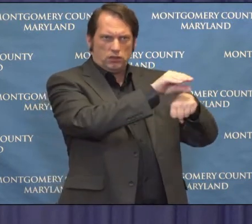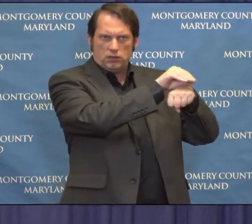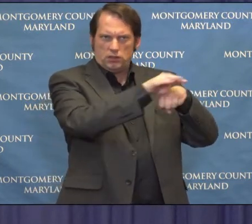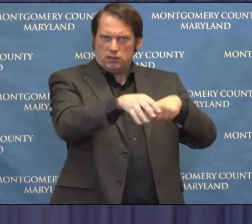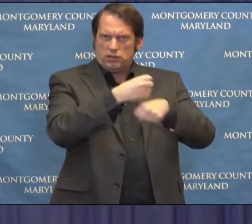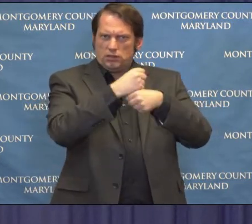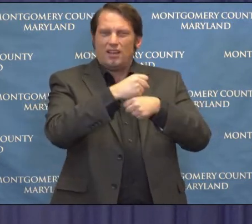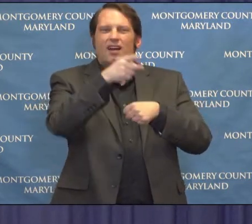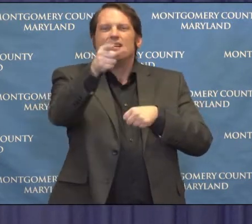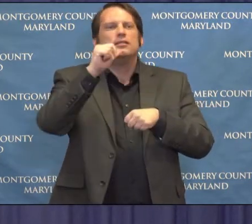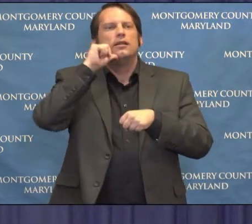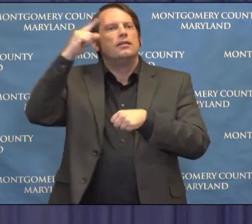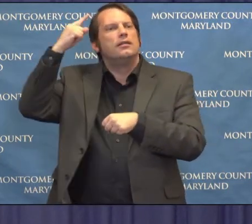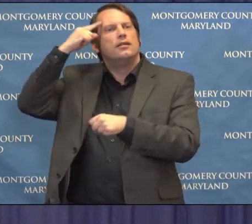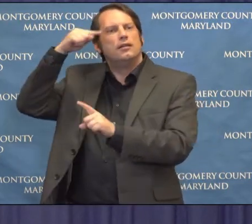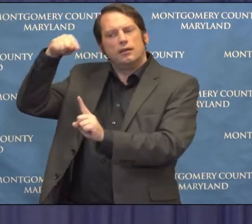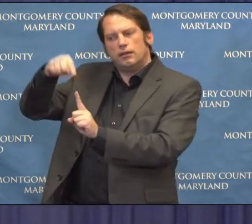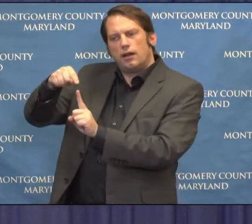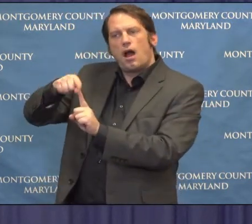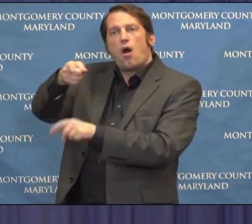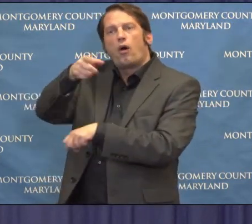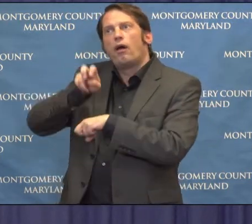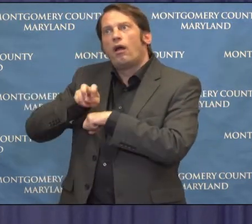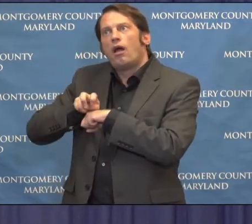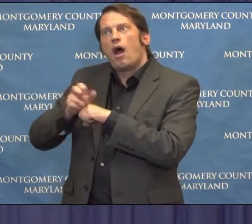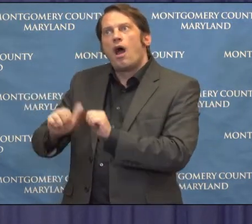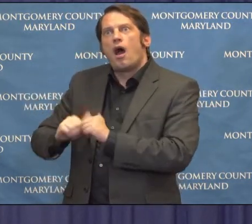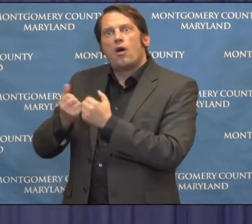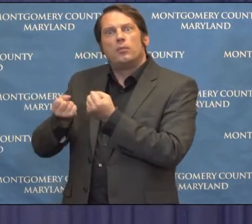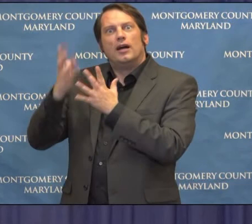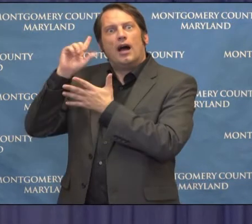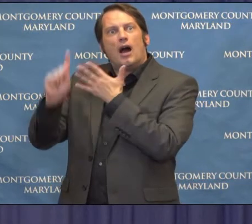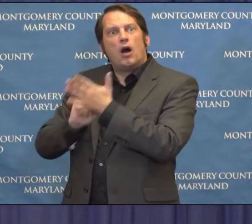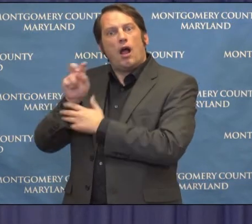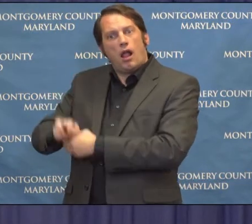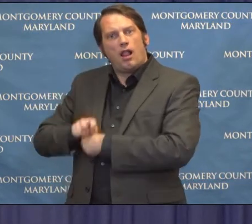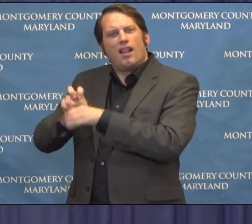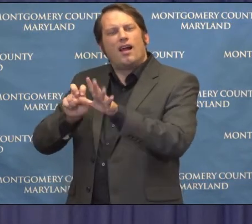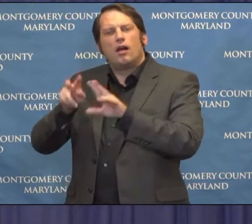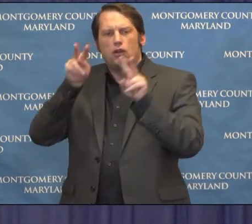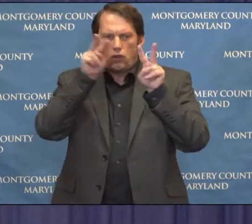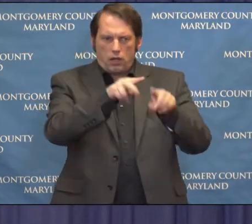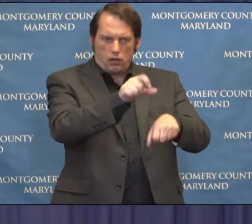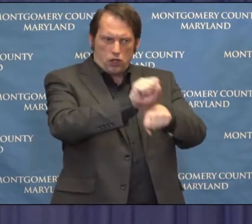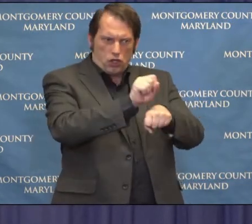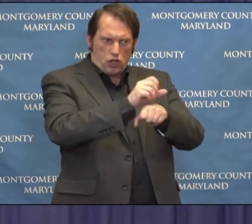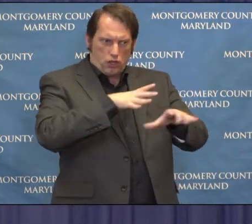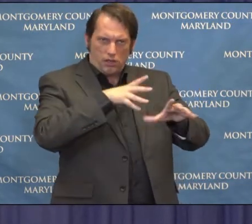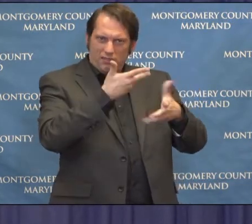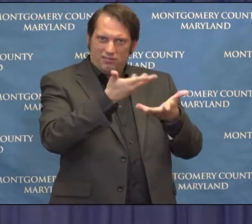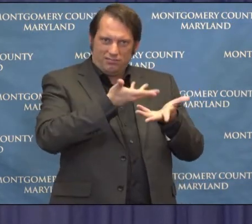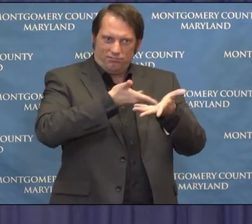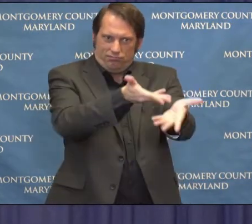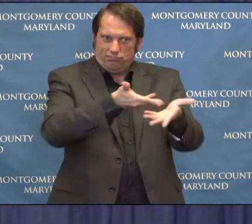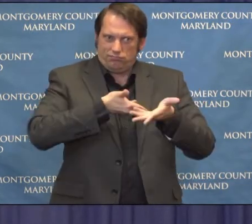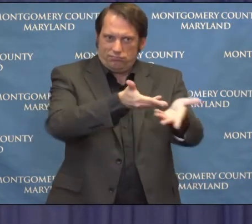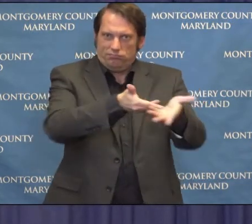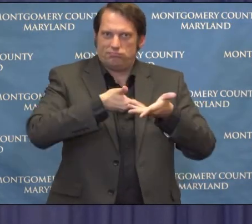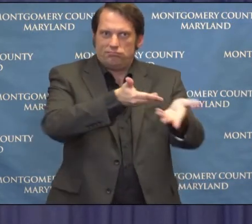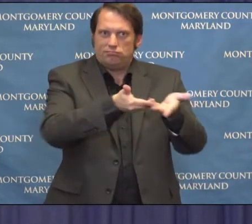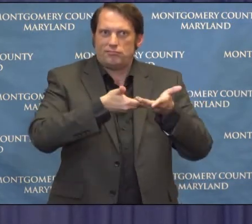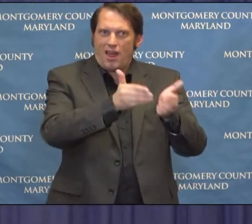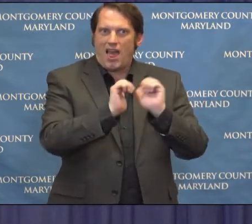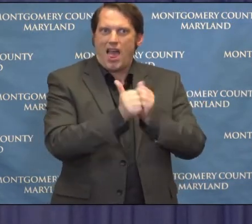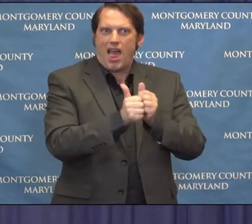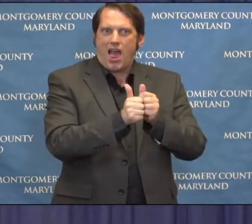to exceed your output goals, so that people say, well, it's okay with you sitting in the chair because there was no loss in productivity. So how